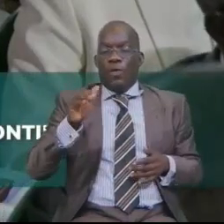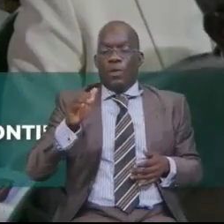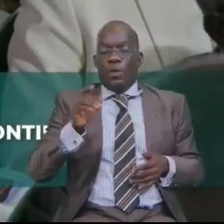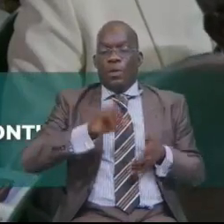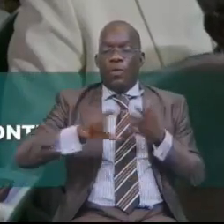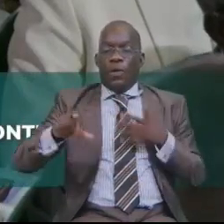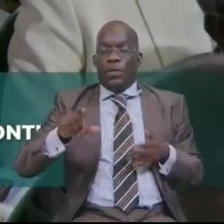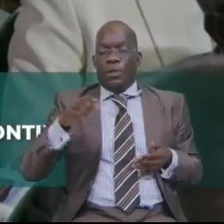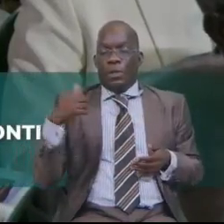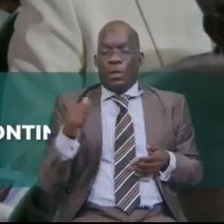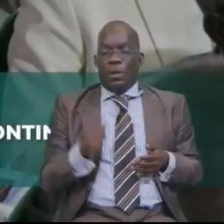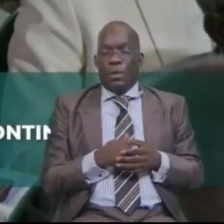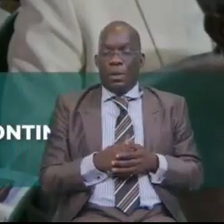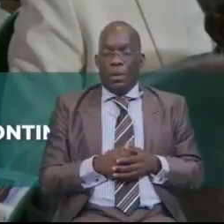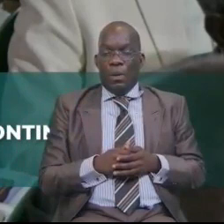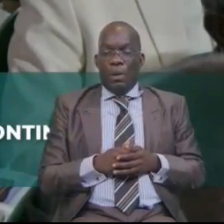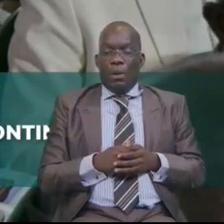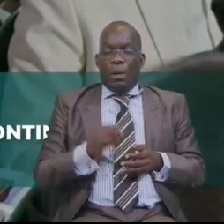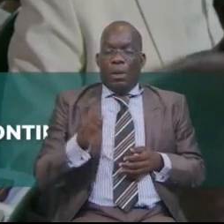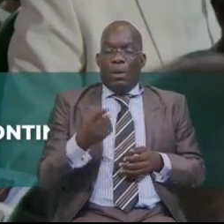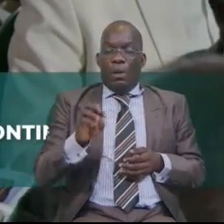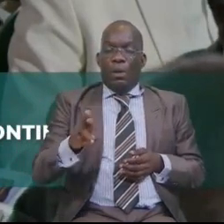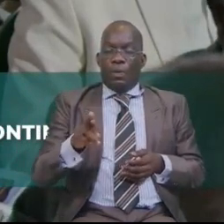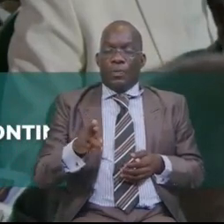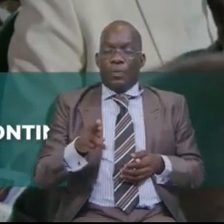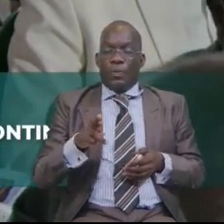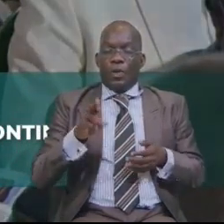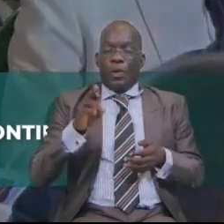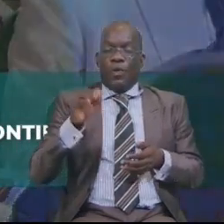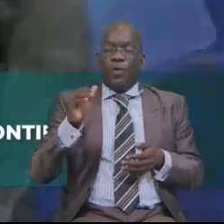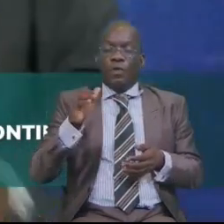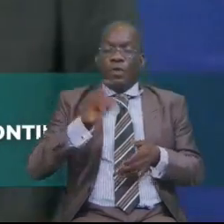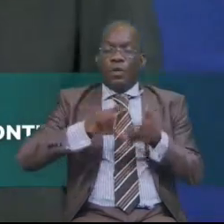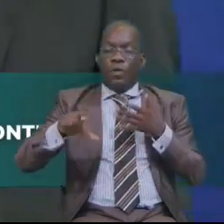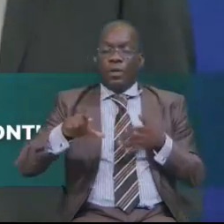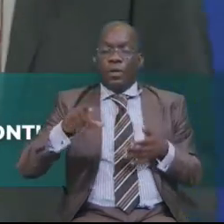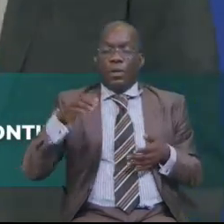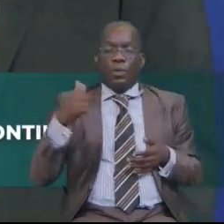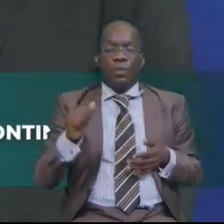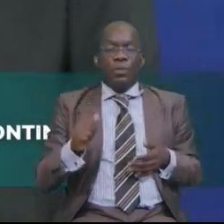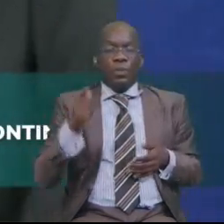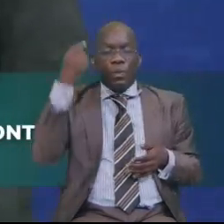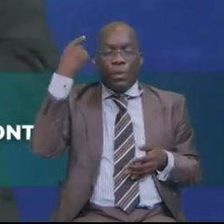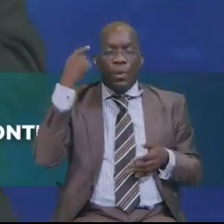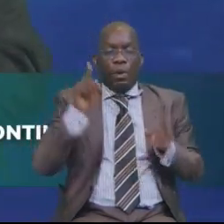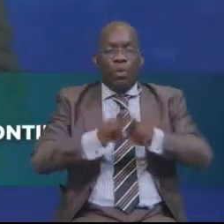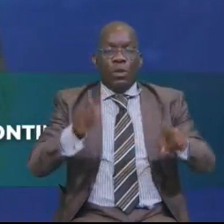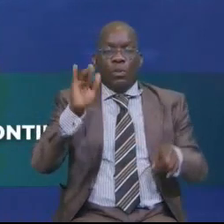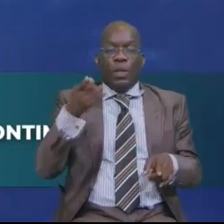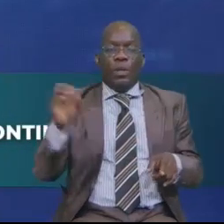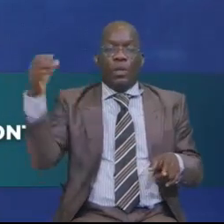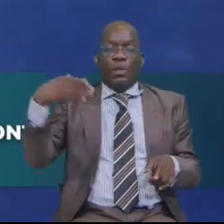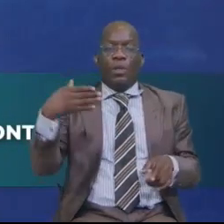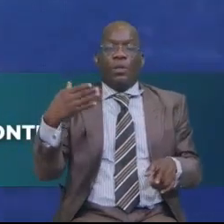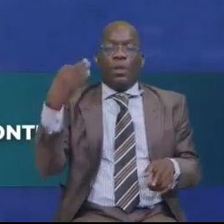Corinthians chapter 15, verse 10, it says, for by the grace of God I